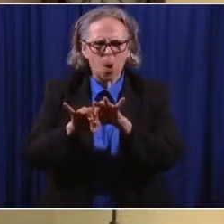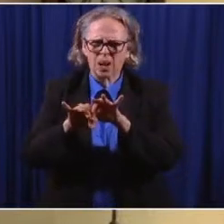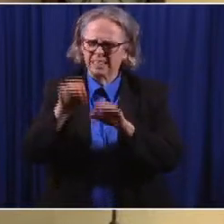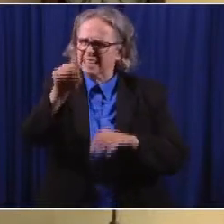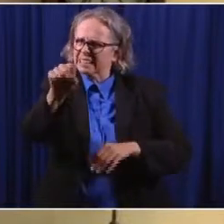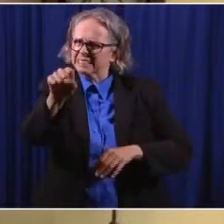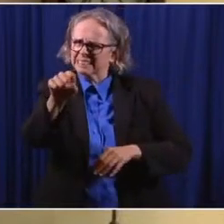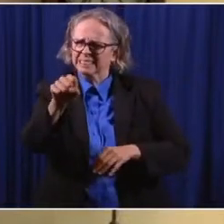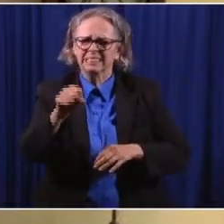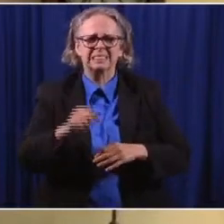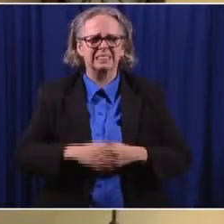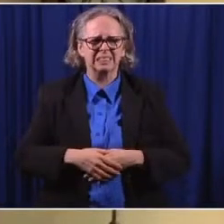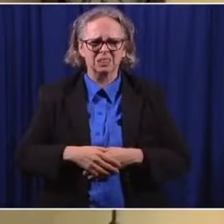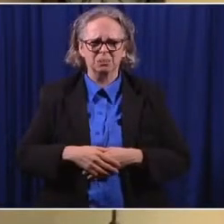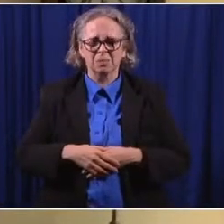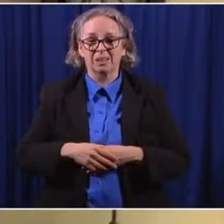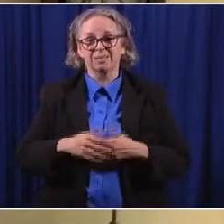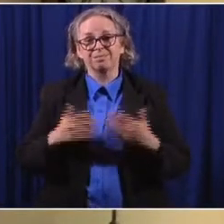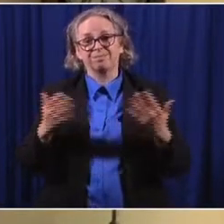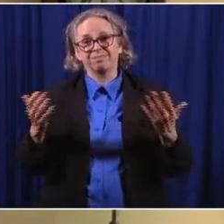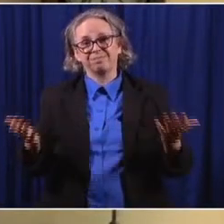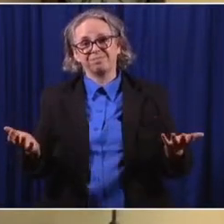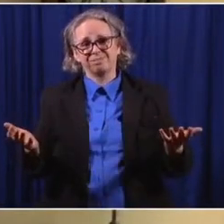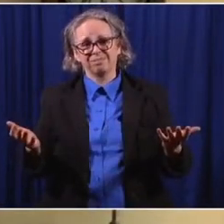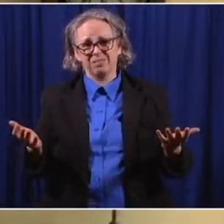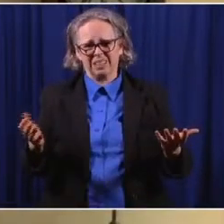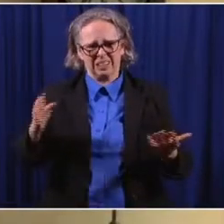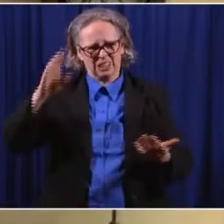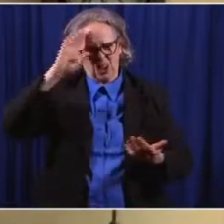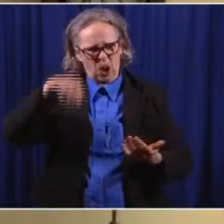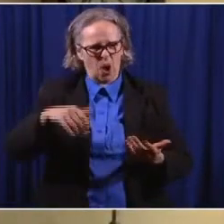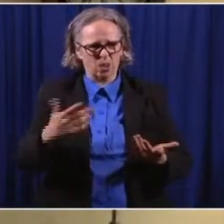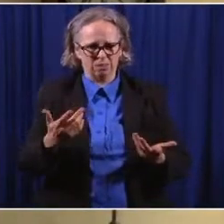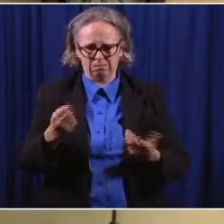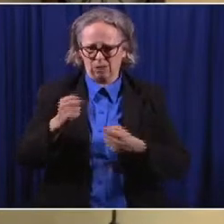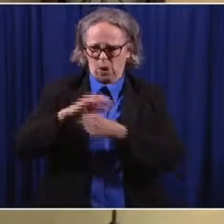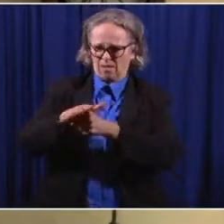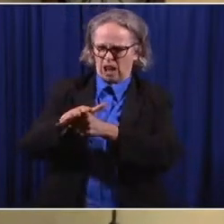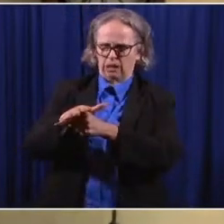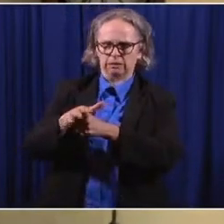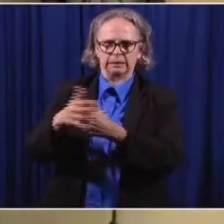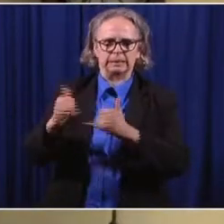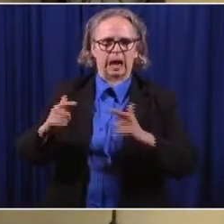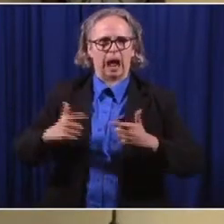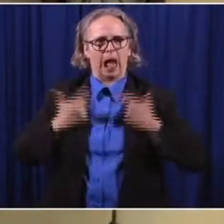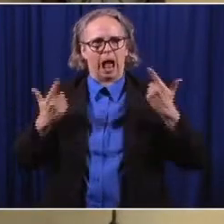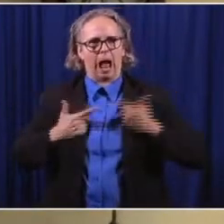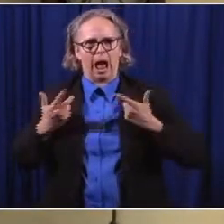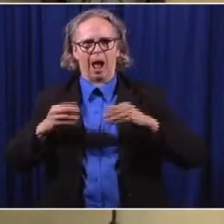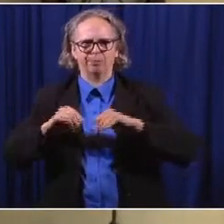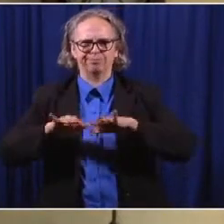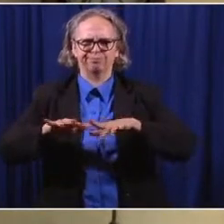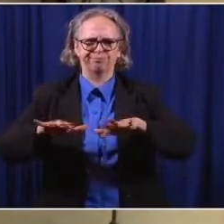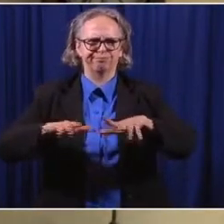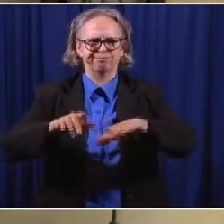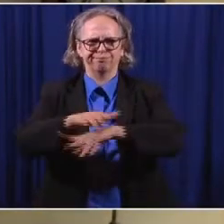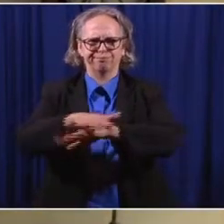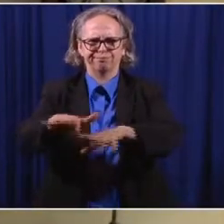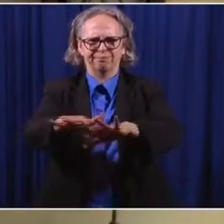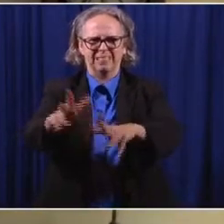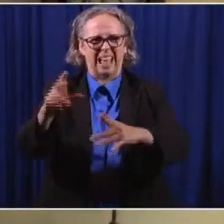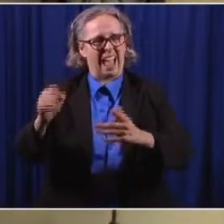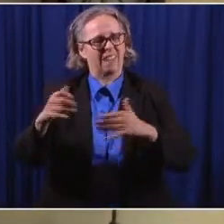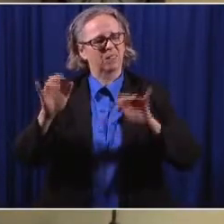that this virus has not gone away. And so we have to have people who can keep their distance. Our